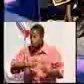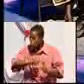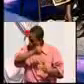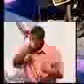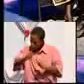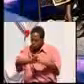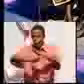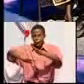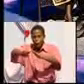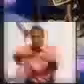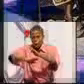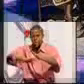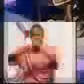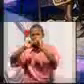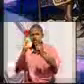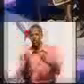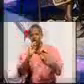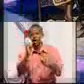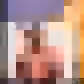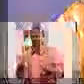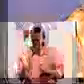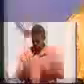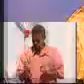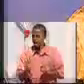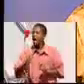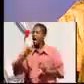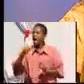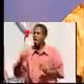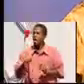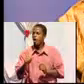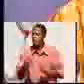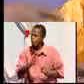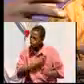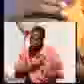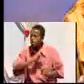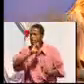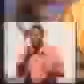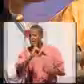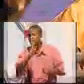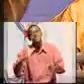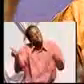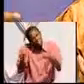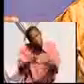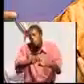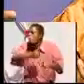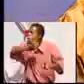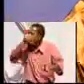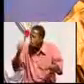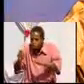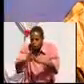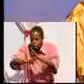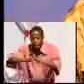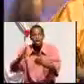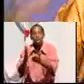Gambia Federation of the Disabled. Okay. And Gambia Federation of the Disabled is answering to